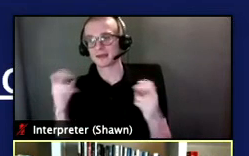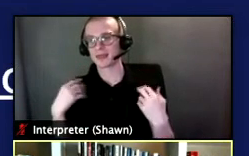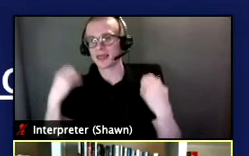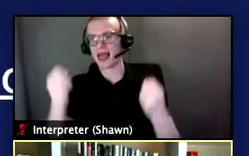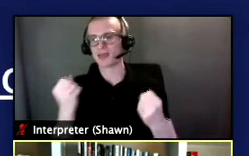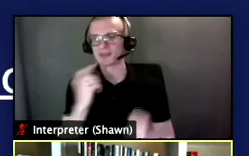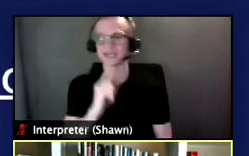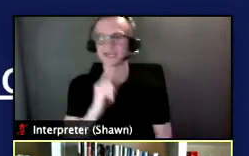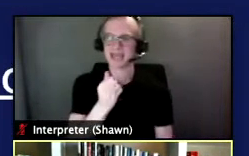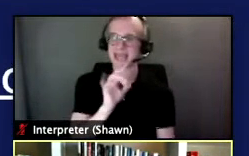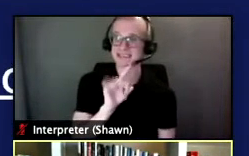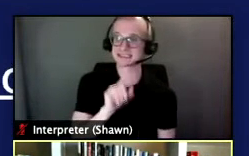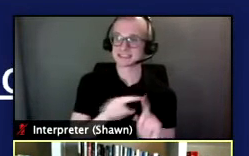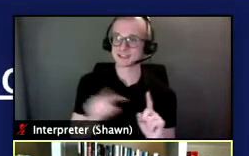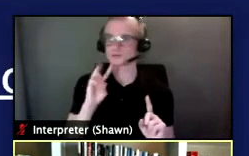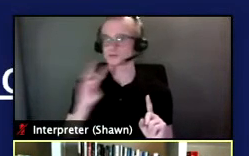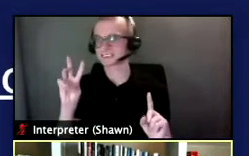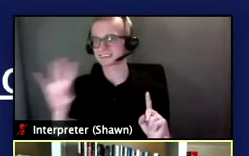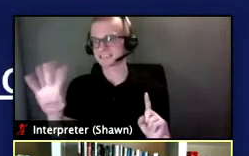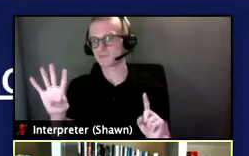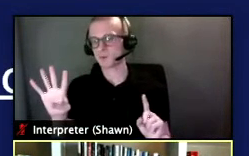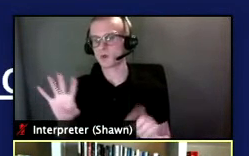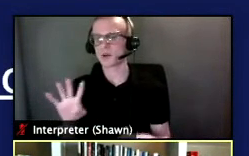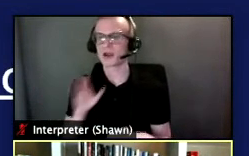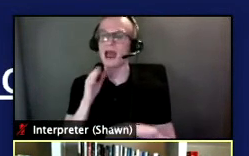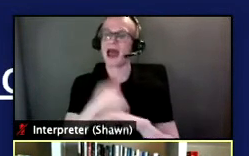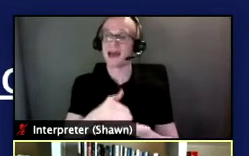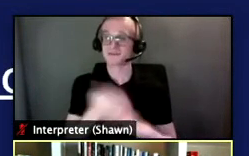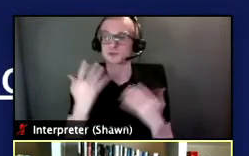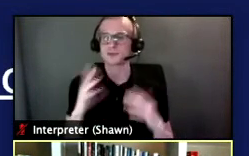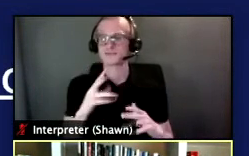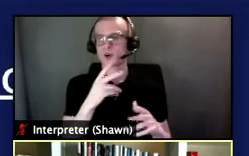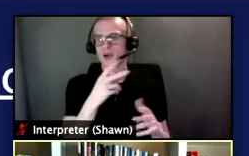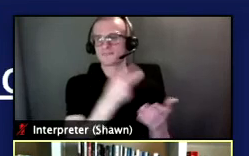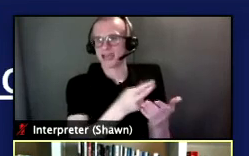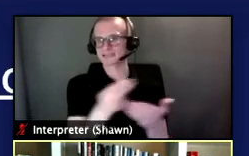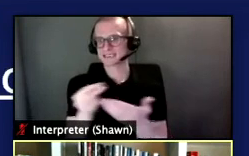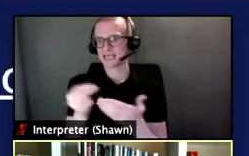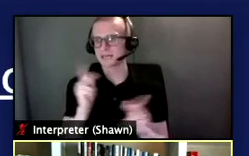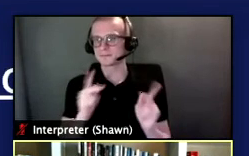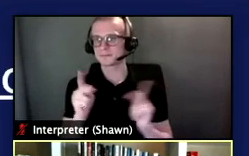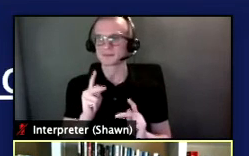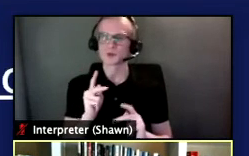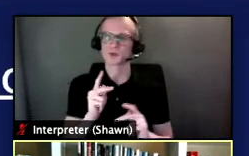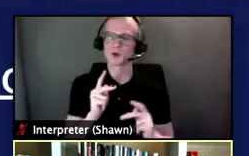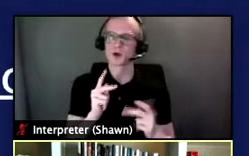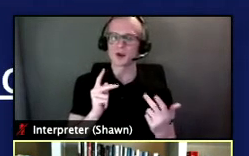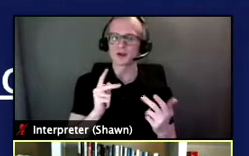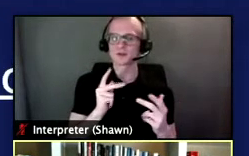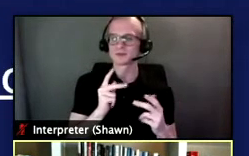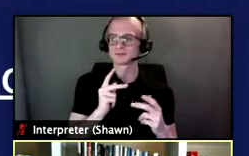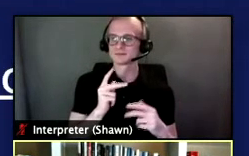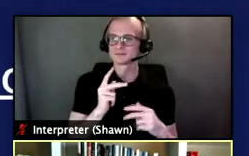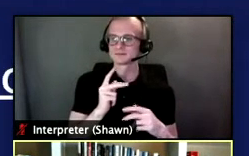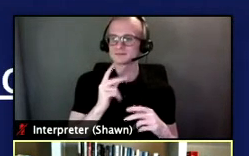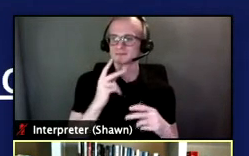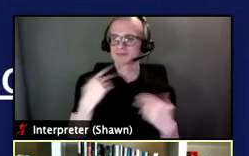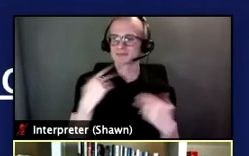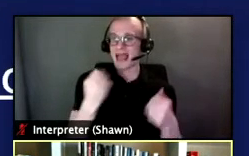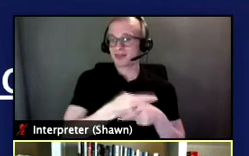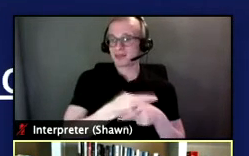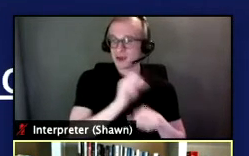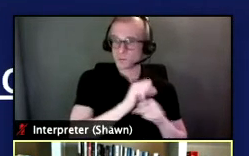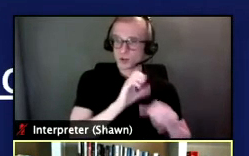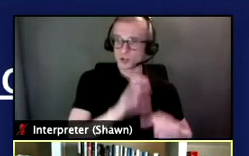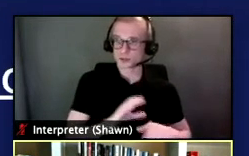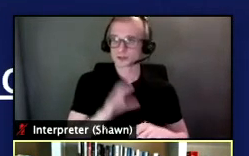given the vaccines to the high-risk folks and the essential workers and so on. And so that last group, it may be